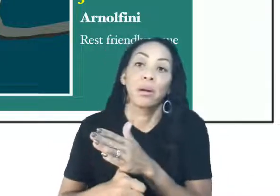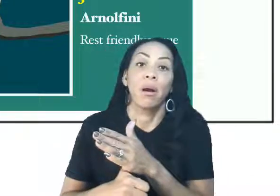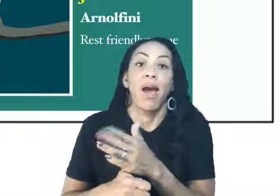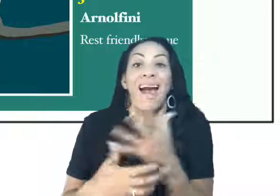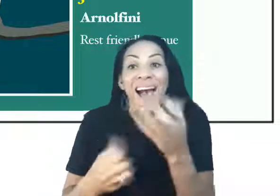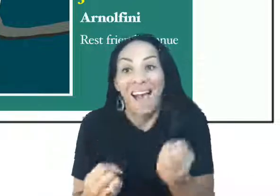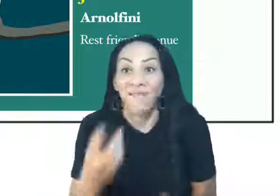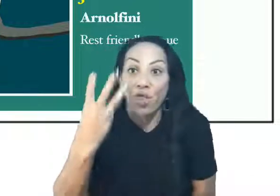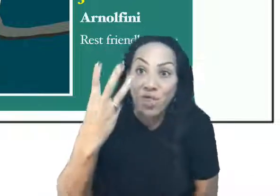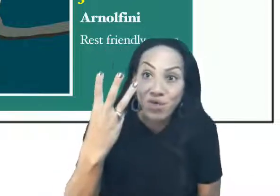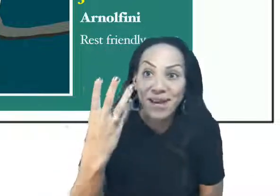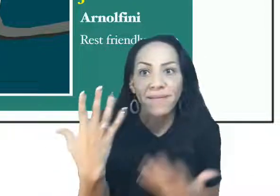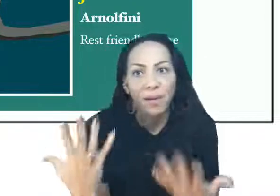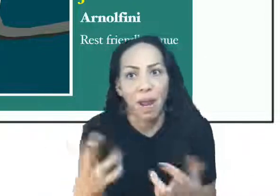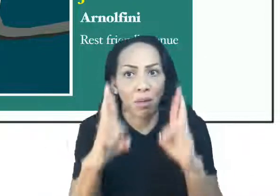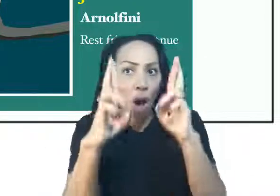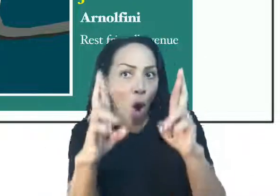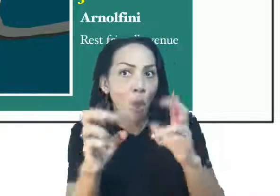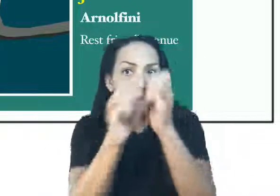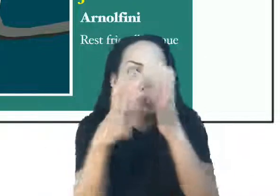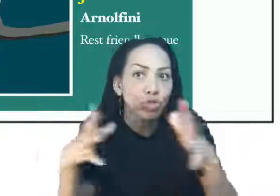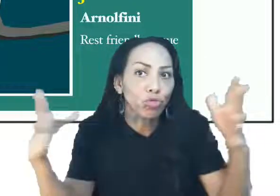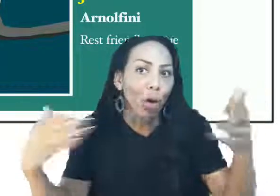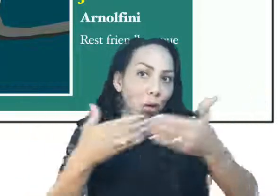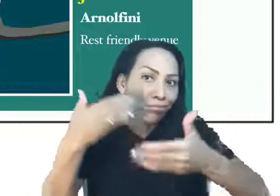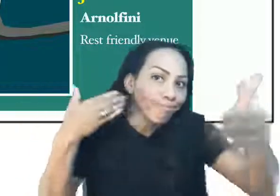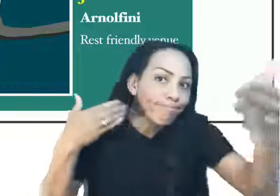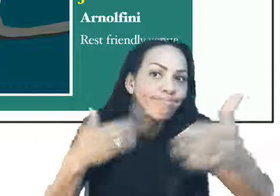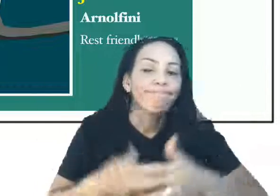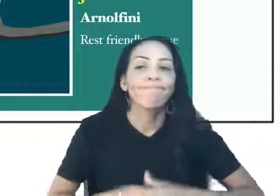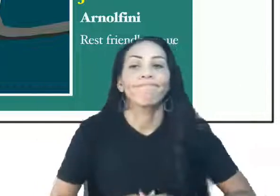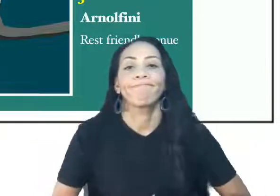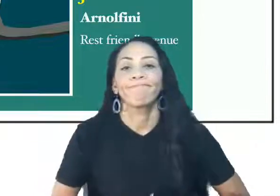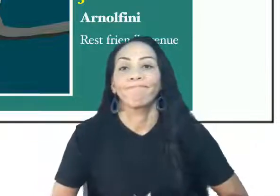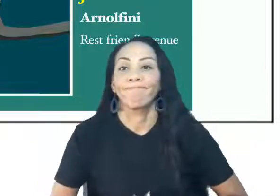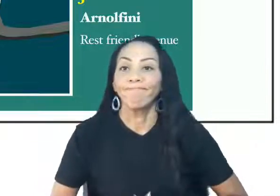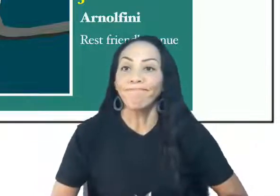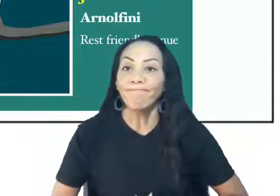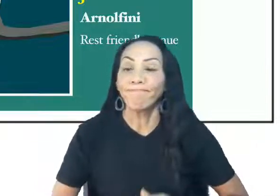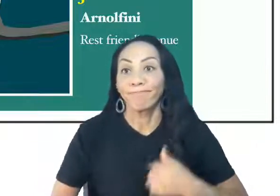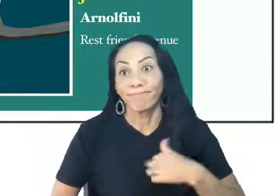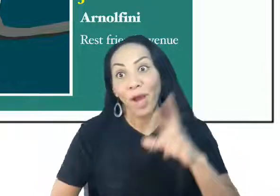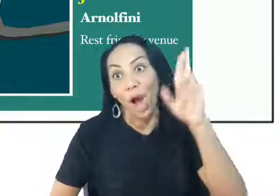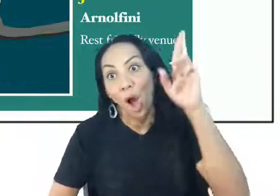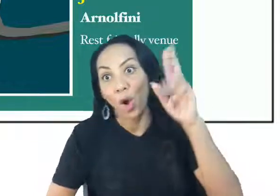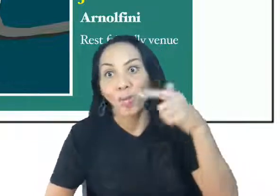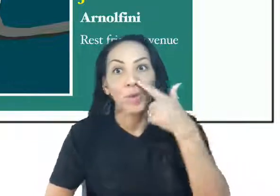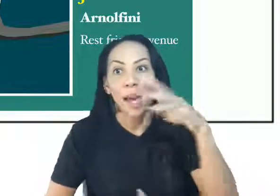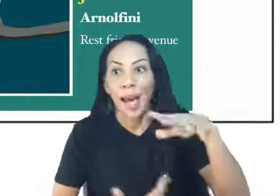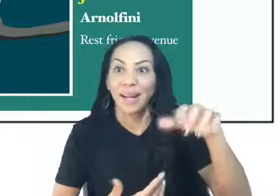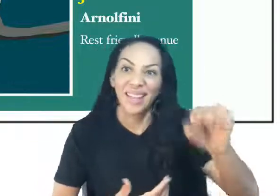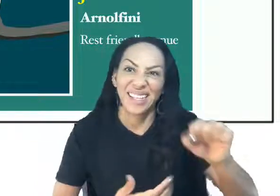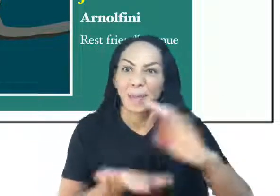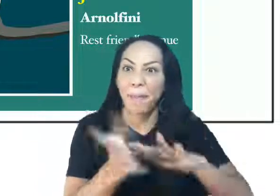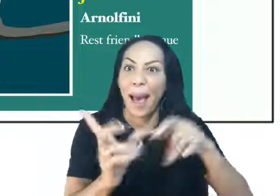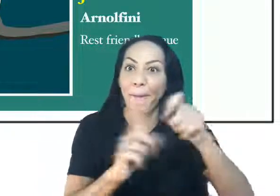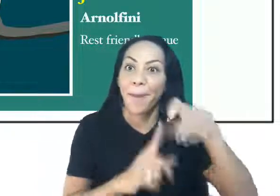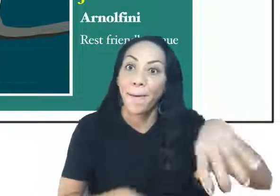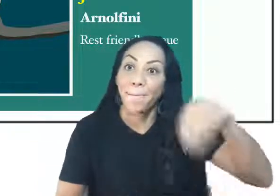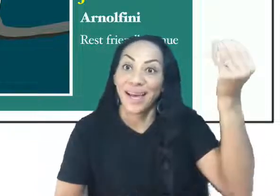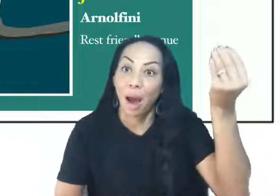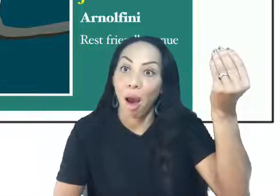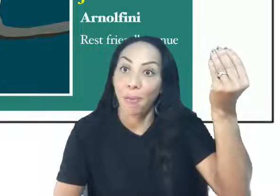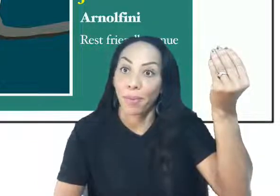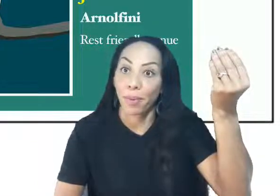My ideal would be that you can pick this little map up at any station in the UK and know when you arrive